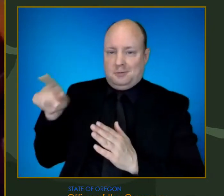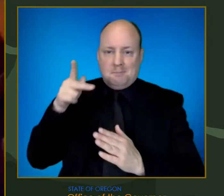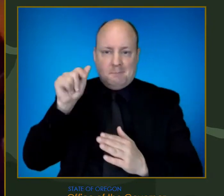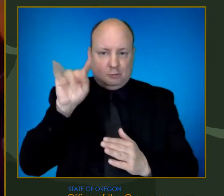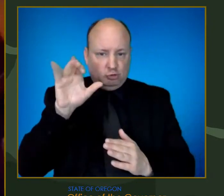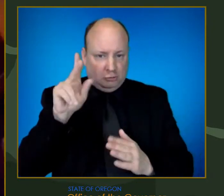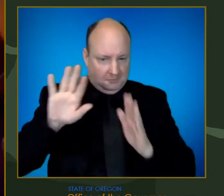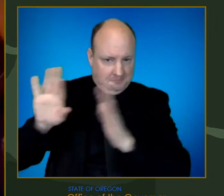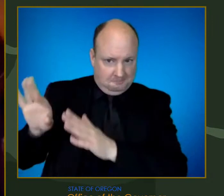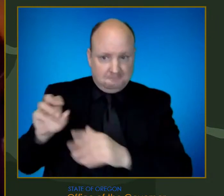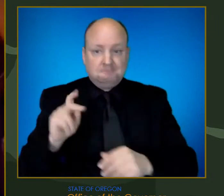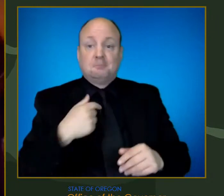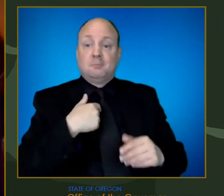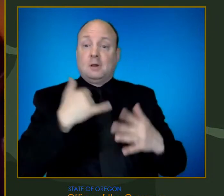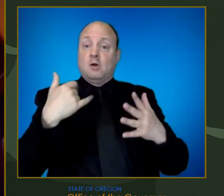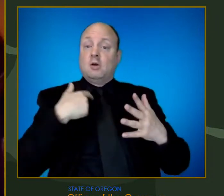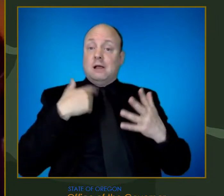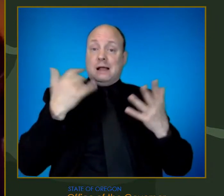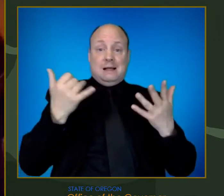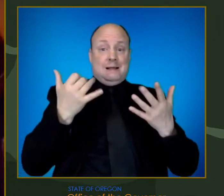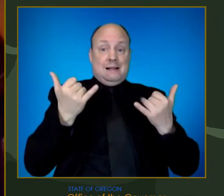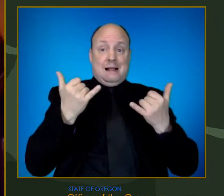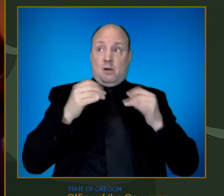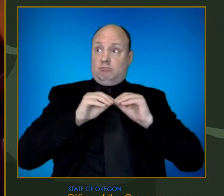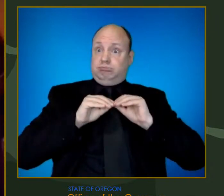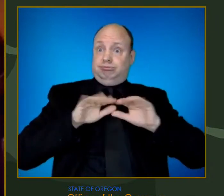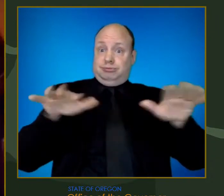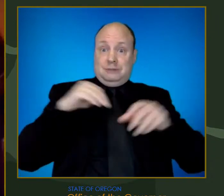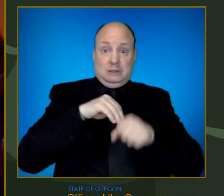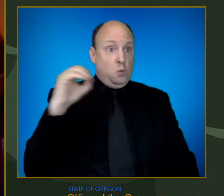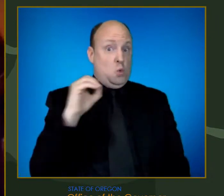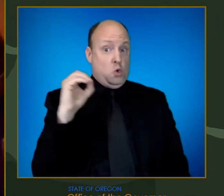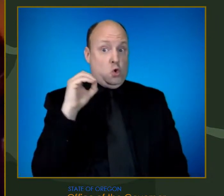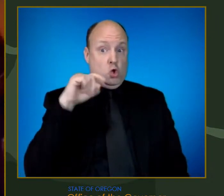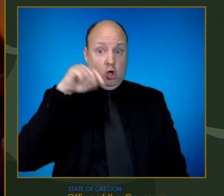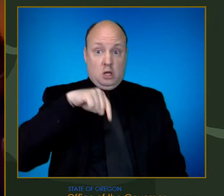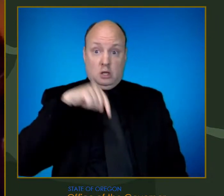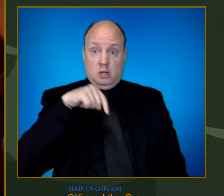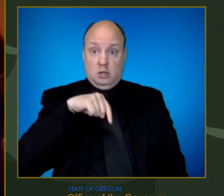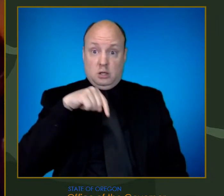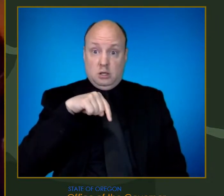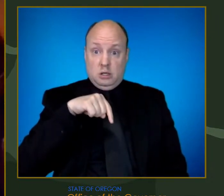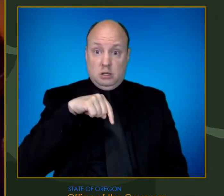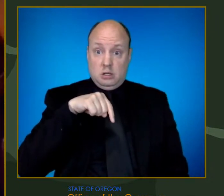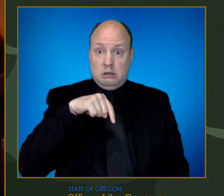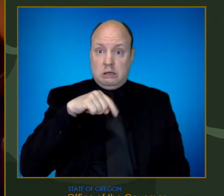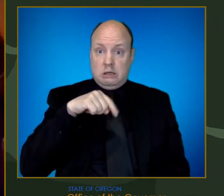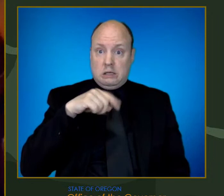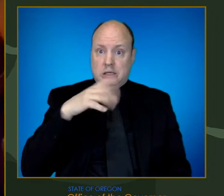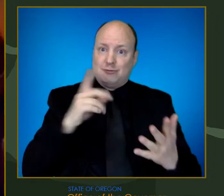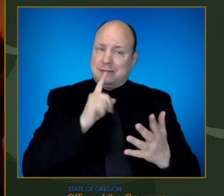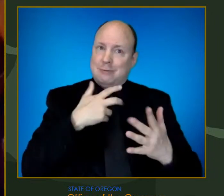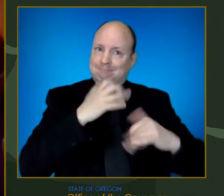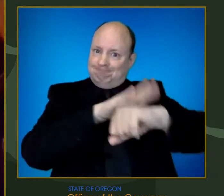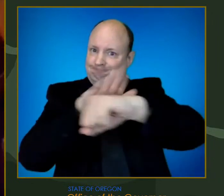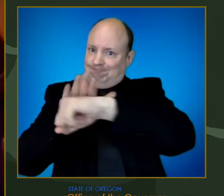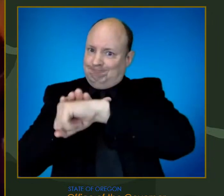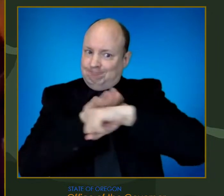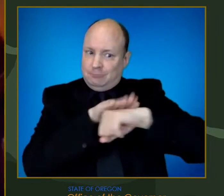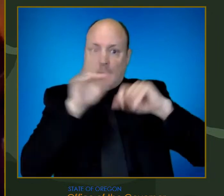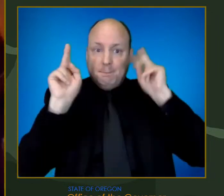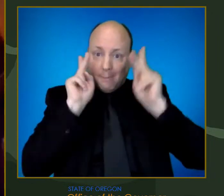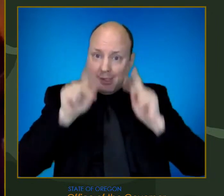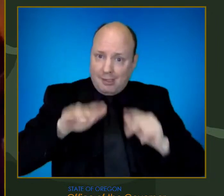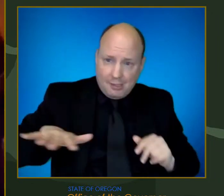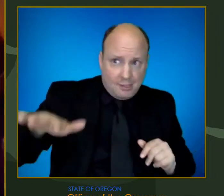with the pandemic in Oregon and follow that with an urgent plea for every eligible Oregonian to get vaccinated. As